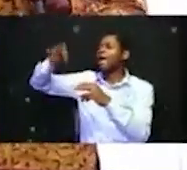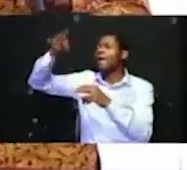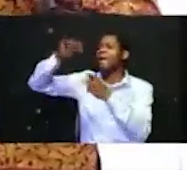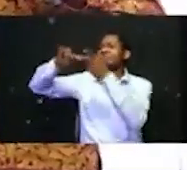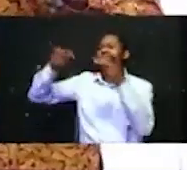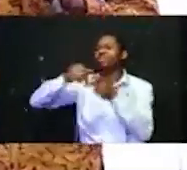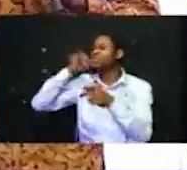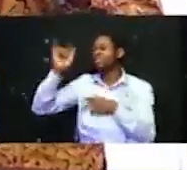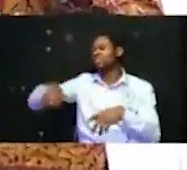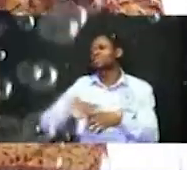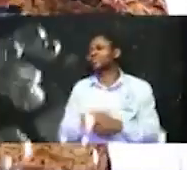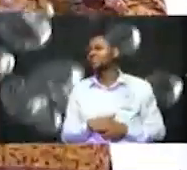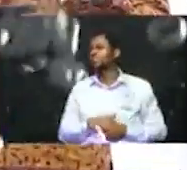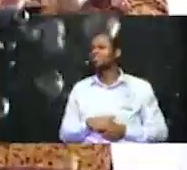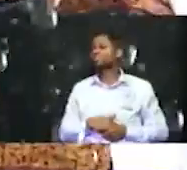These